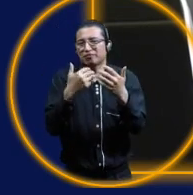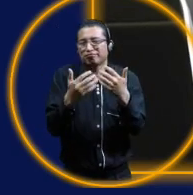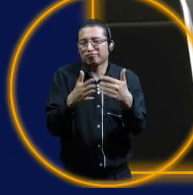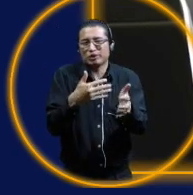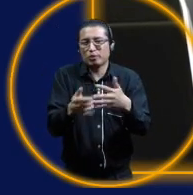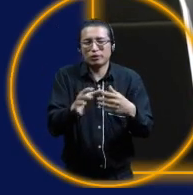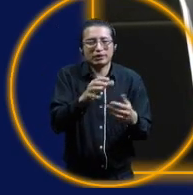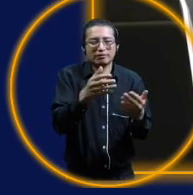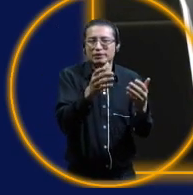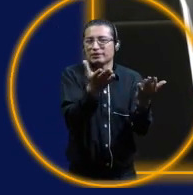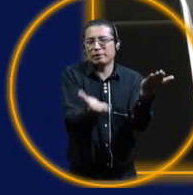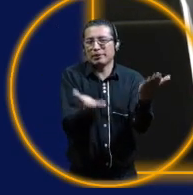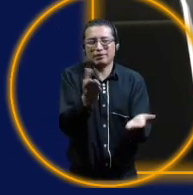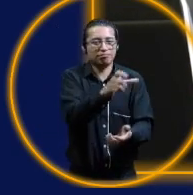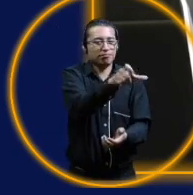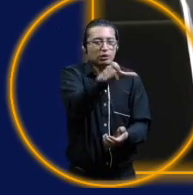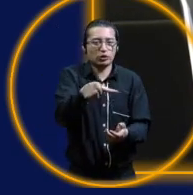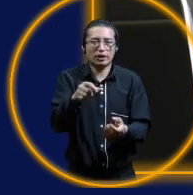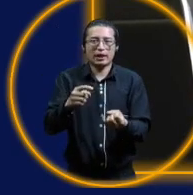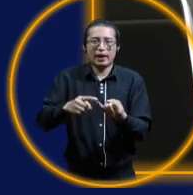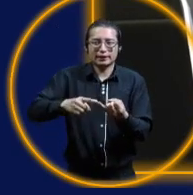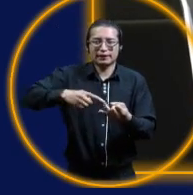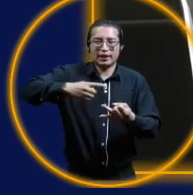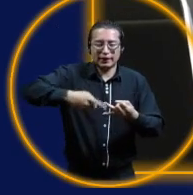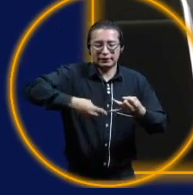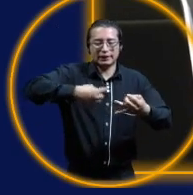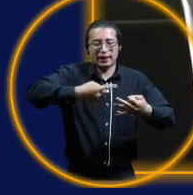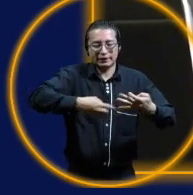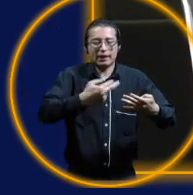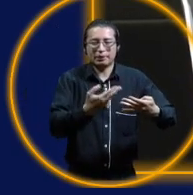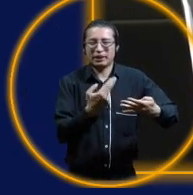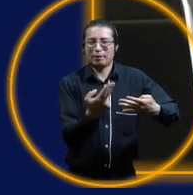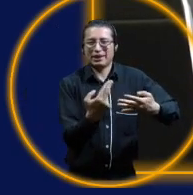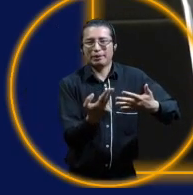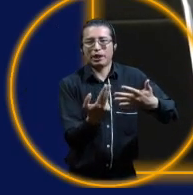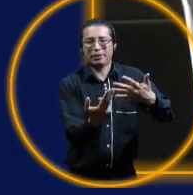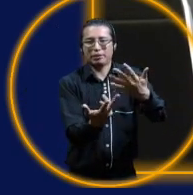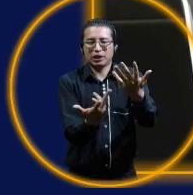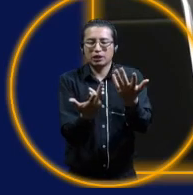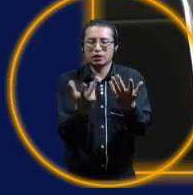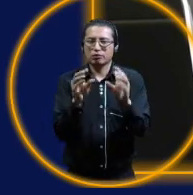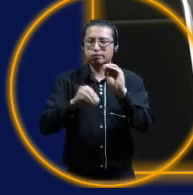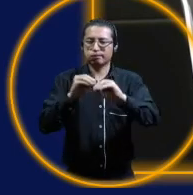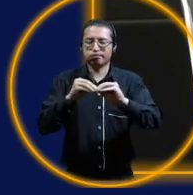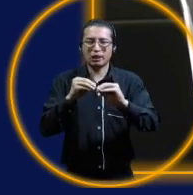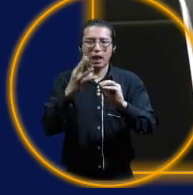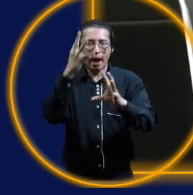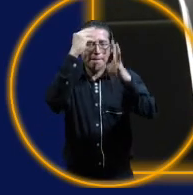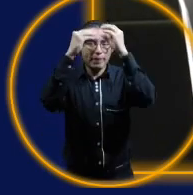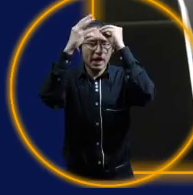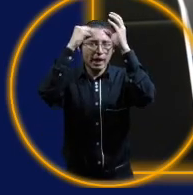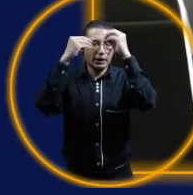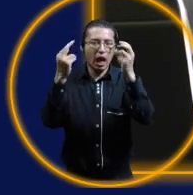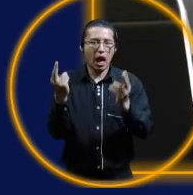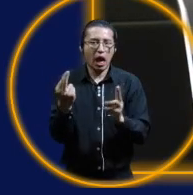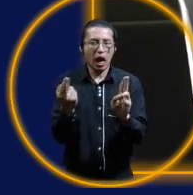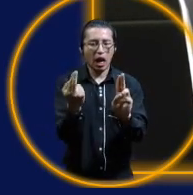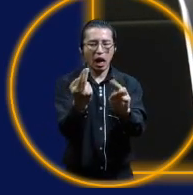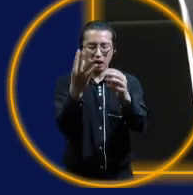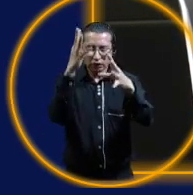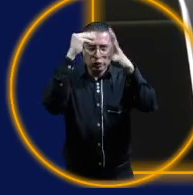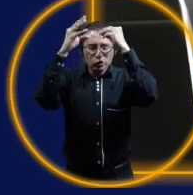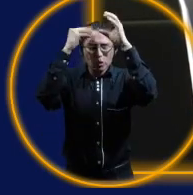do this over and over again. You create and you learn by repeating and repeating. And then as you feel yourself improving,